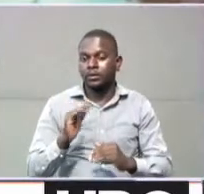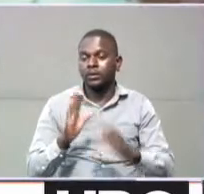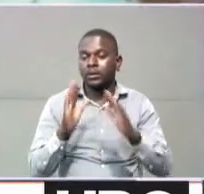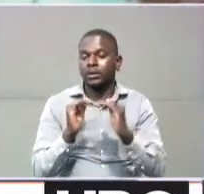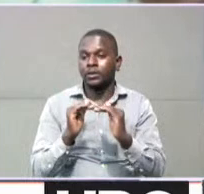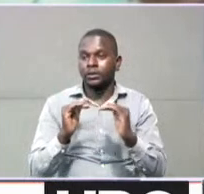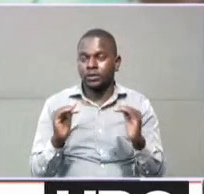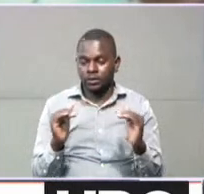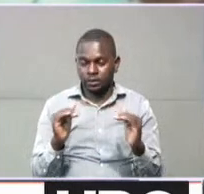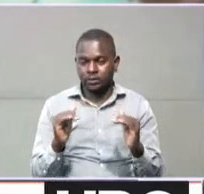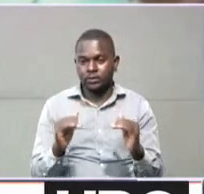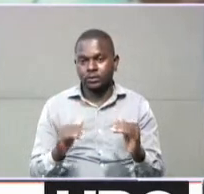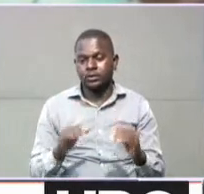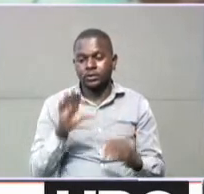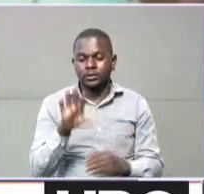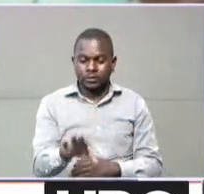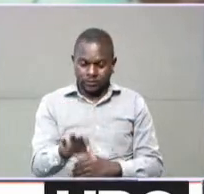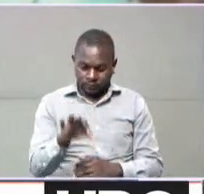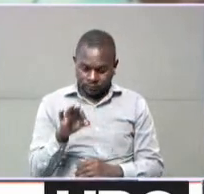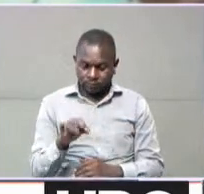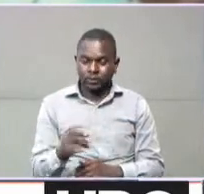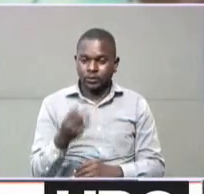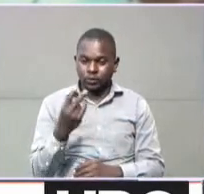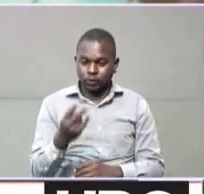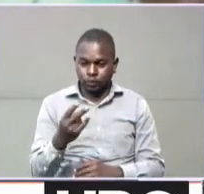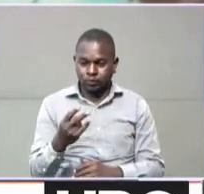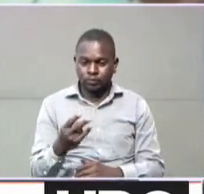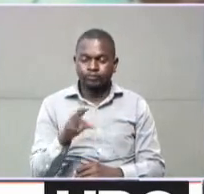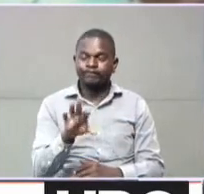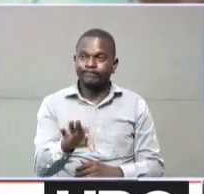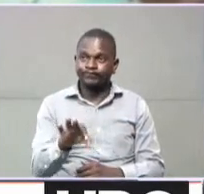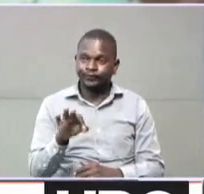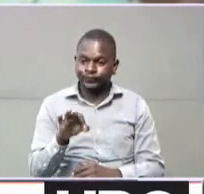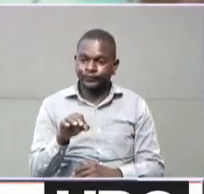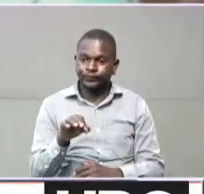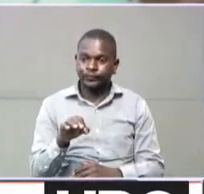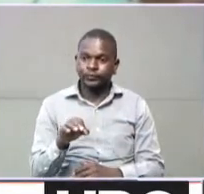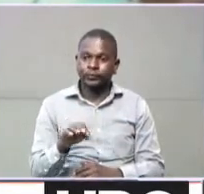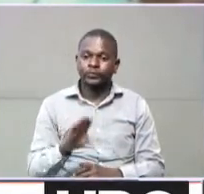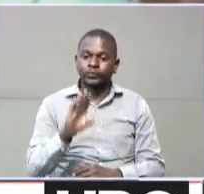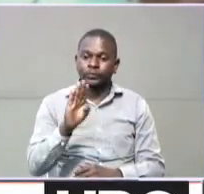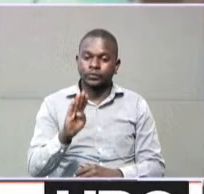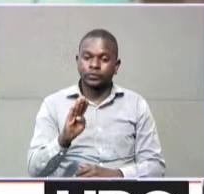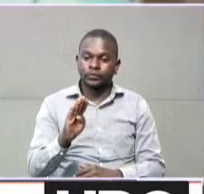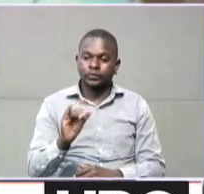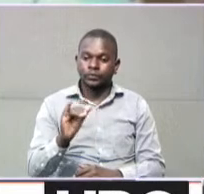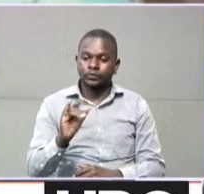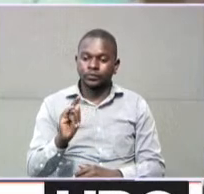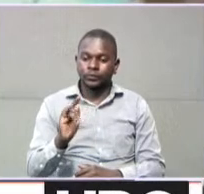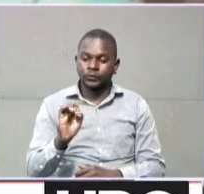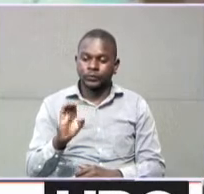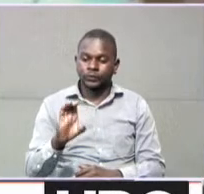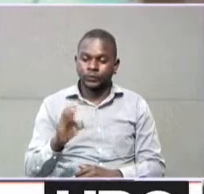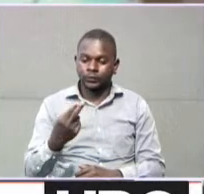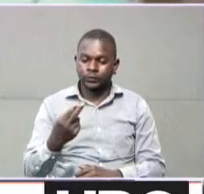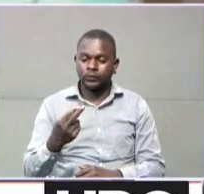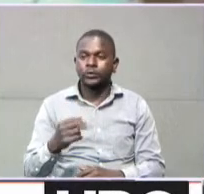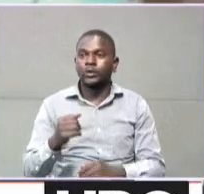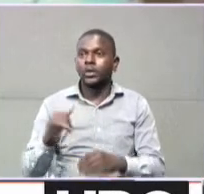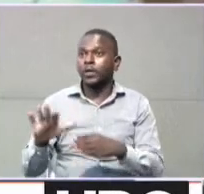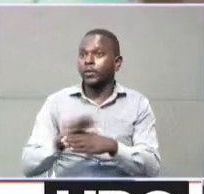standard one sample out of two picked from detached enterprises which is a nearby